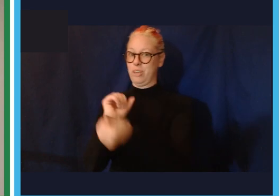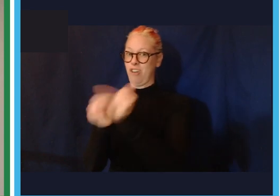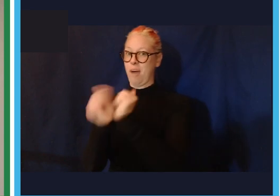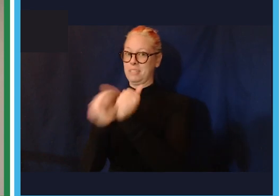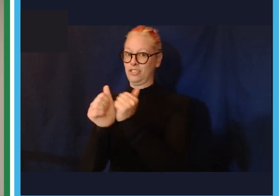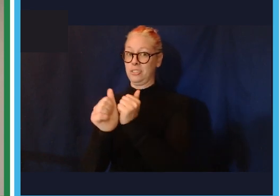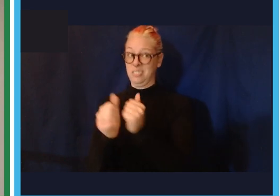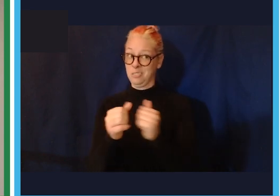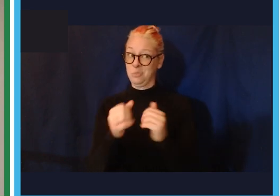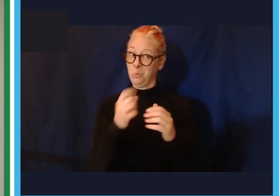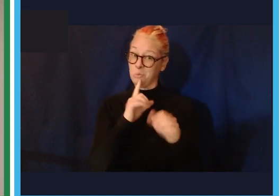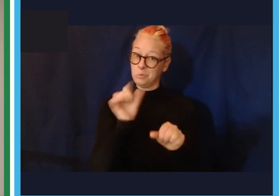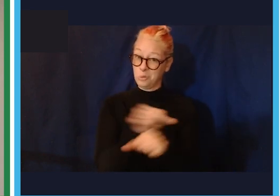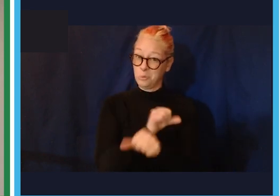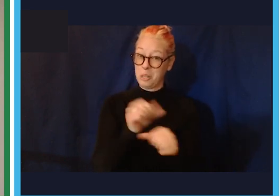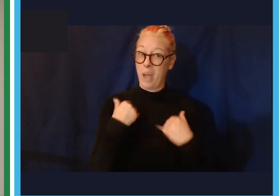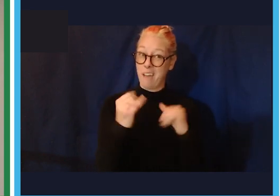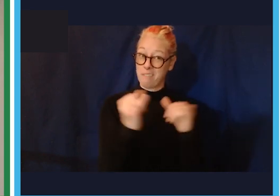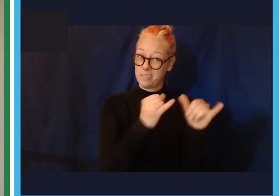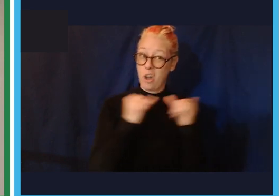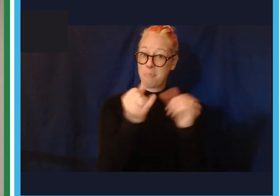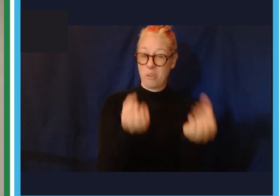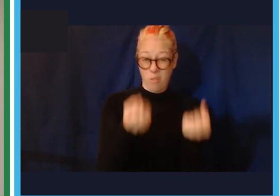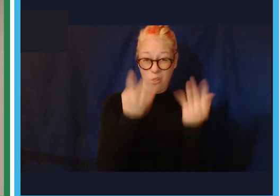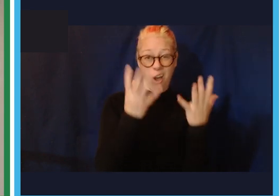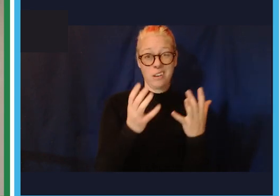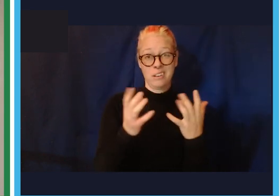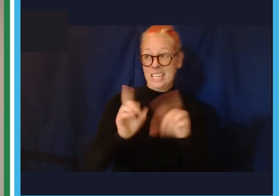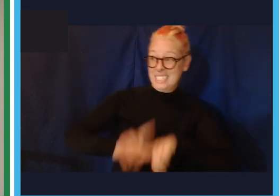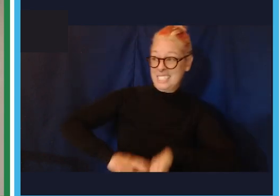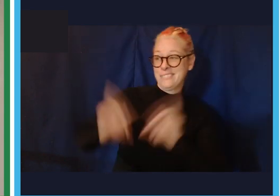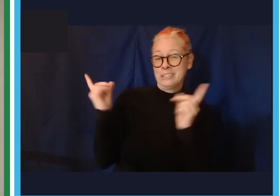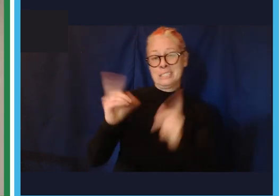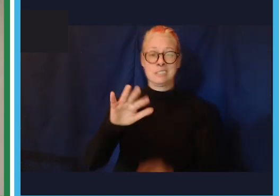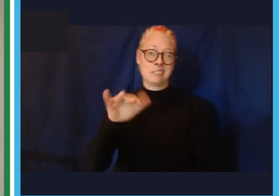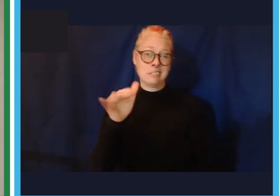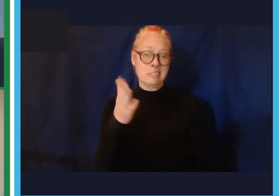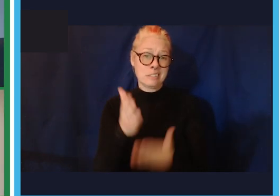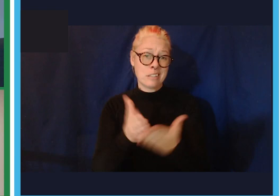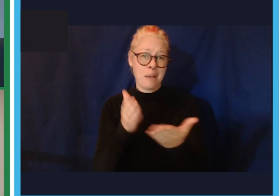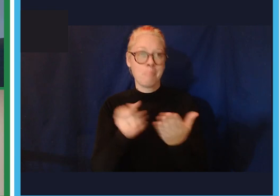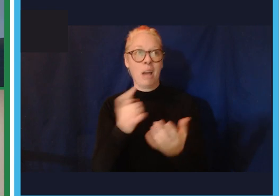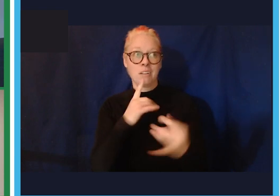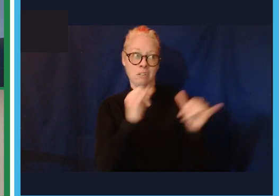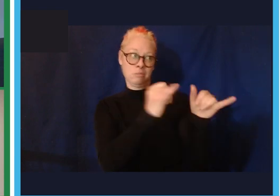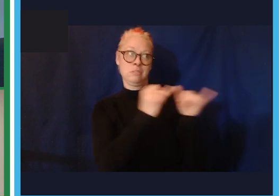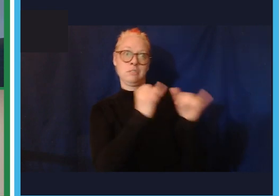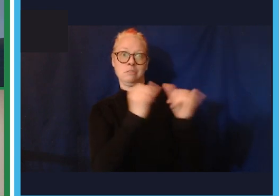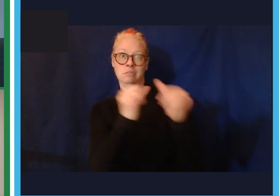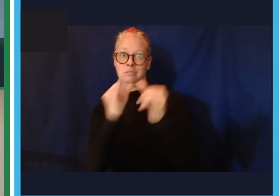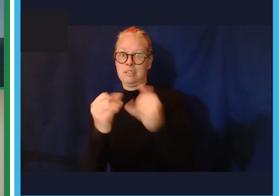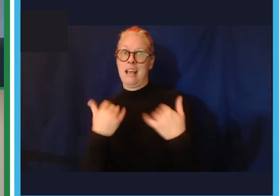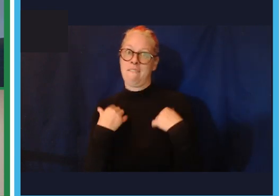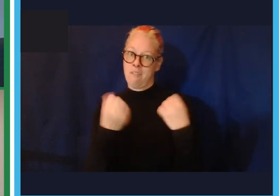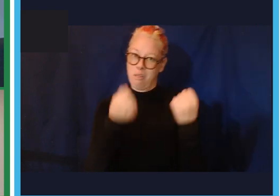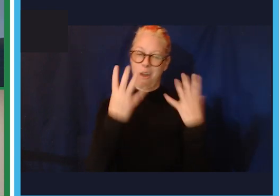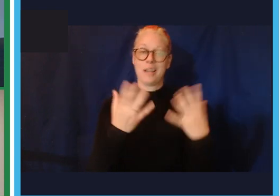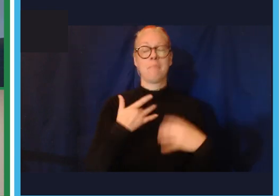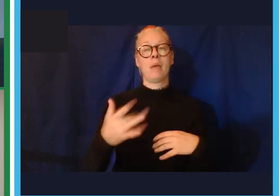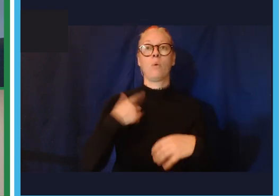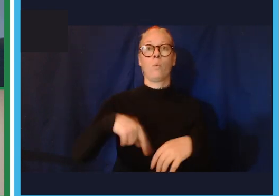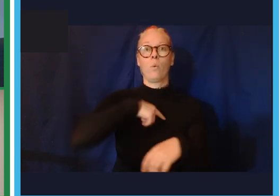of it. So that's definitely like played a big part in my work and in my writing.